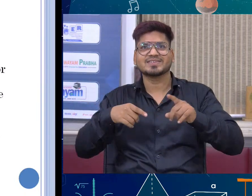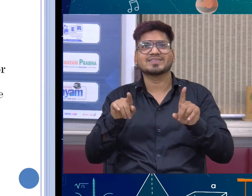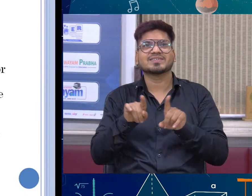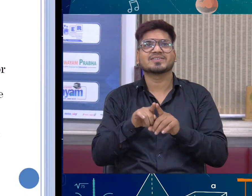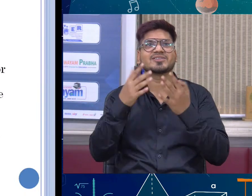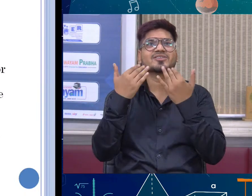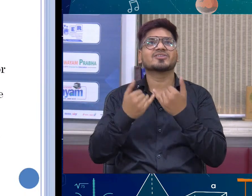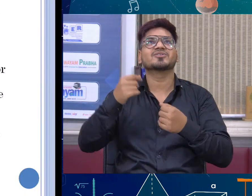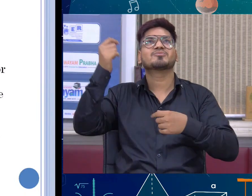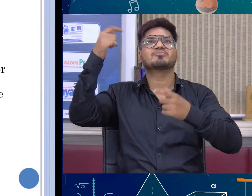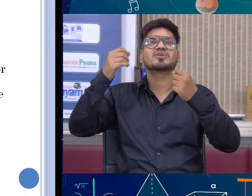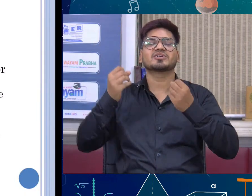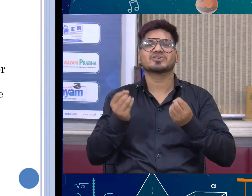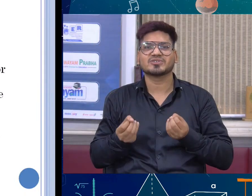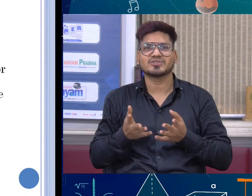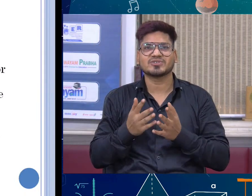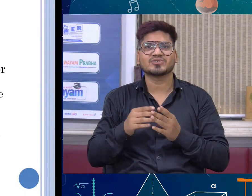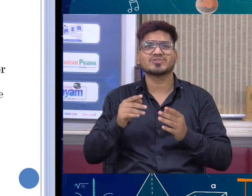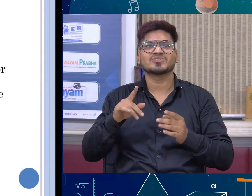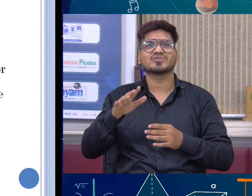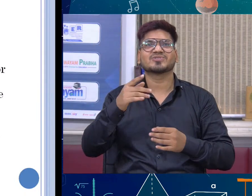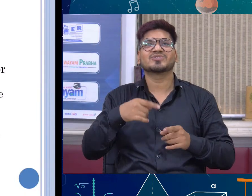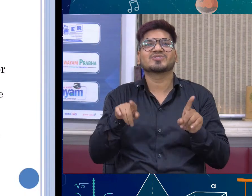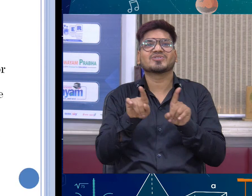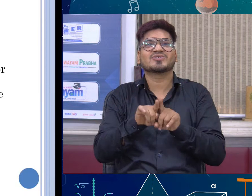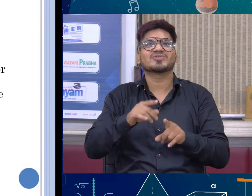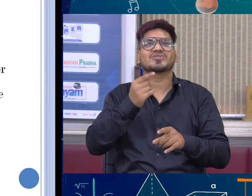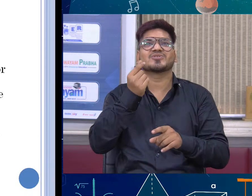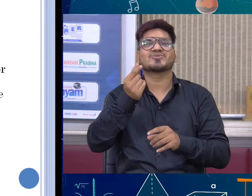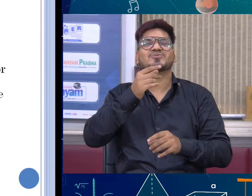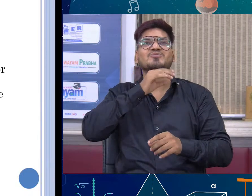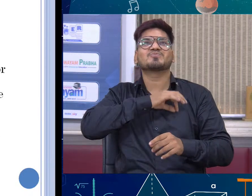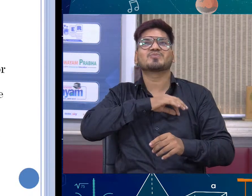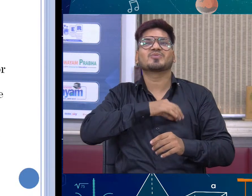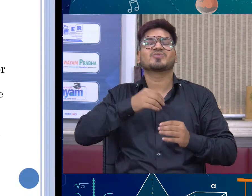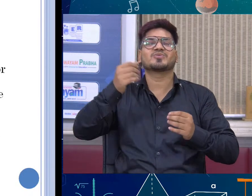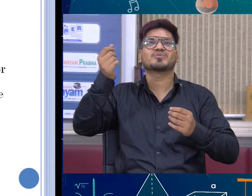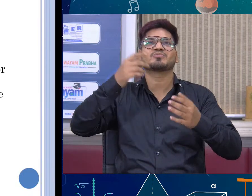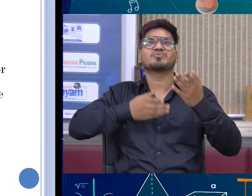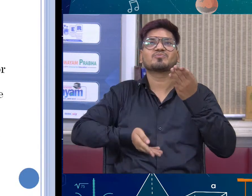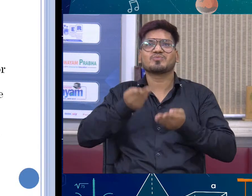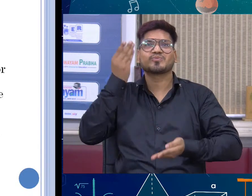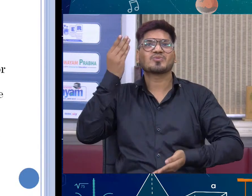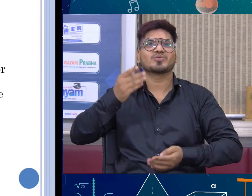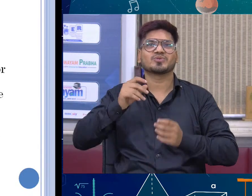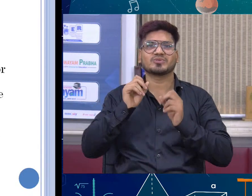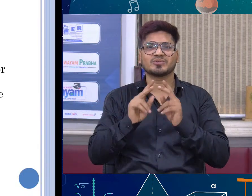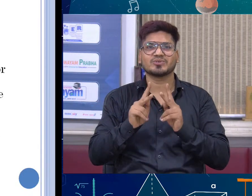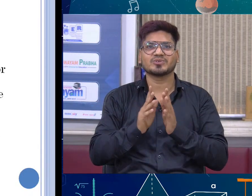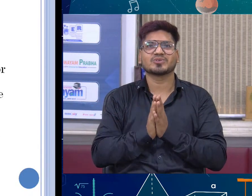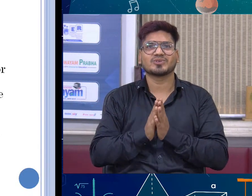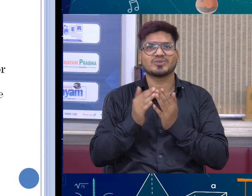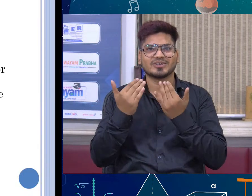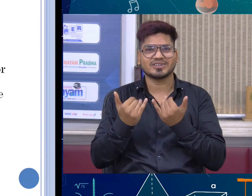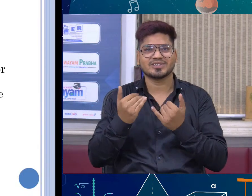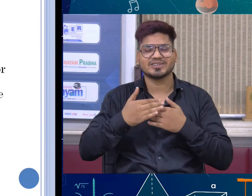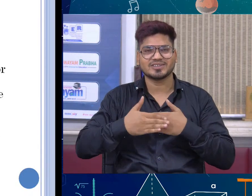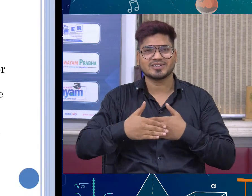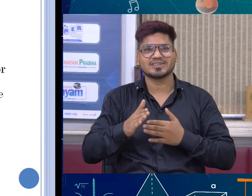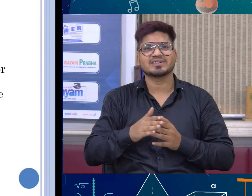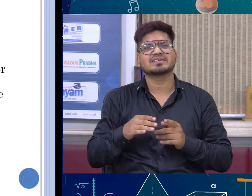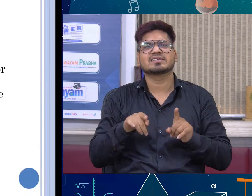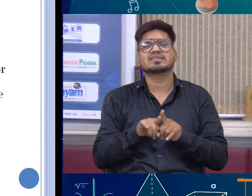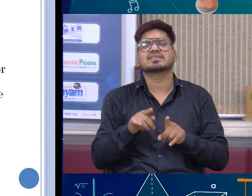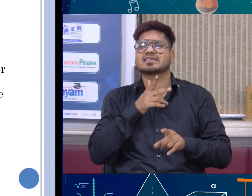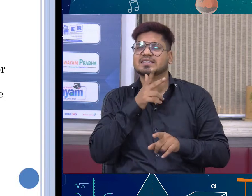now from the sky. It's a big coin, just like in a big coins. It's very good. He's saying like that.